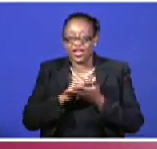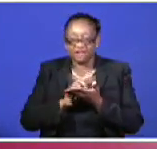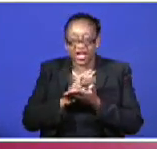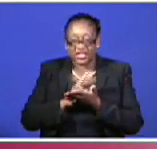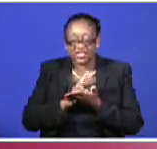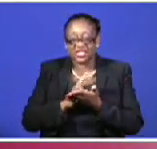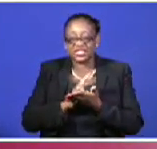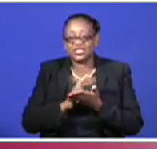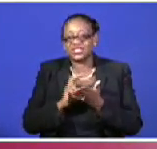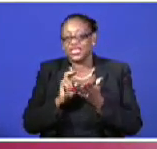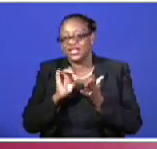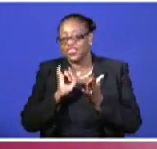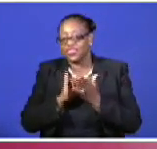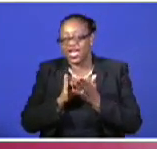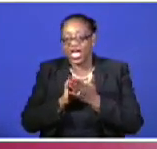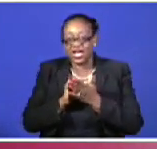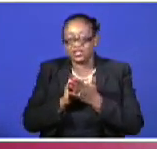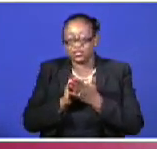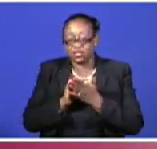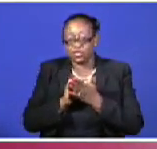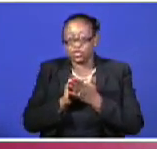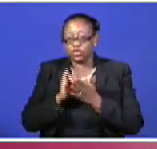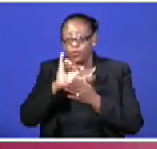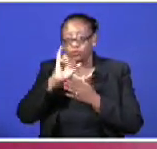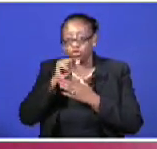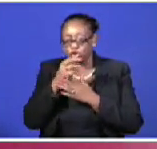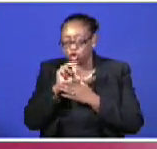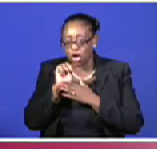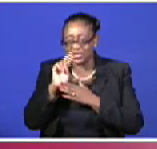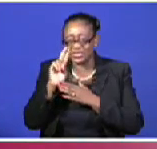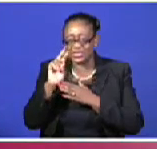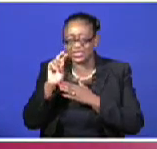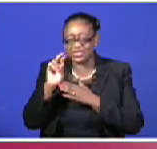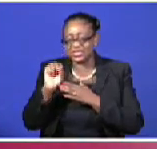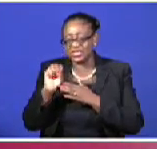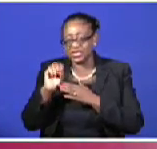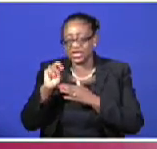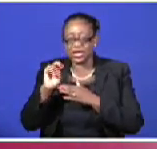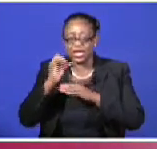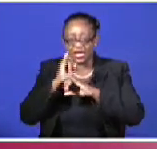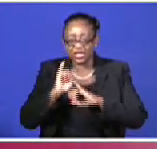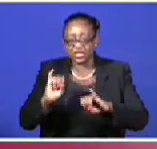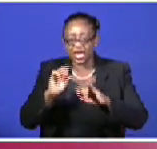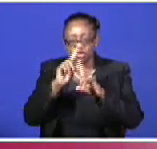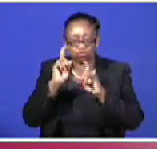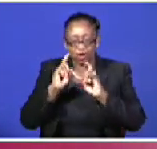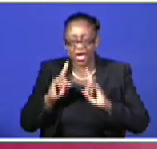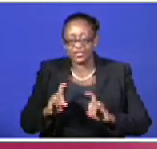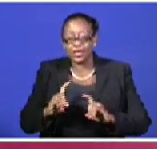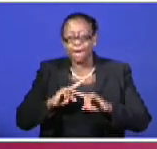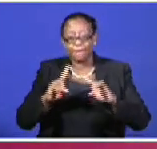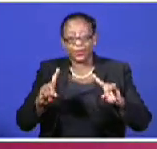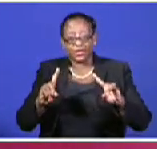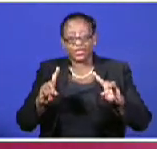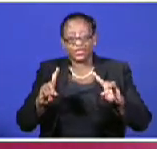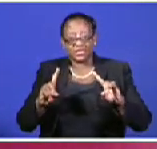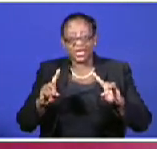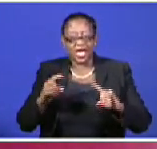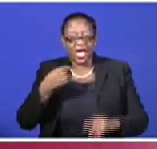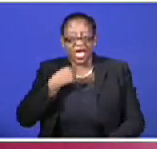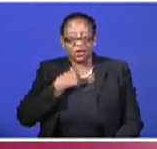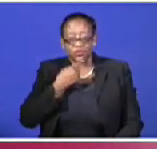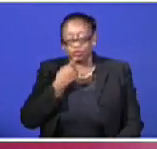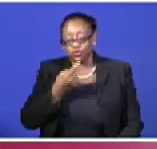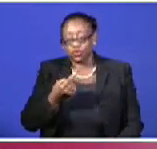international, like the Moderna and the Janssen vaccine trials are going to be international trials. But as far as I've been told,